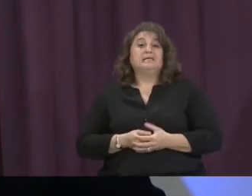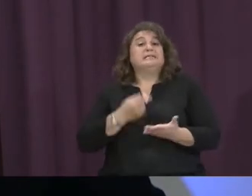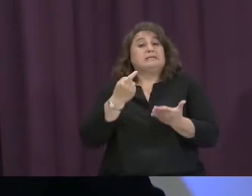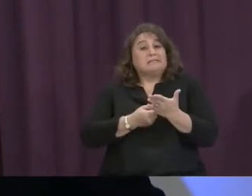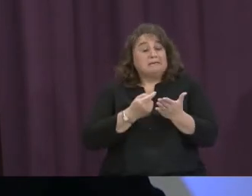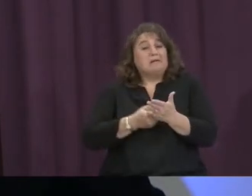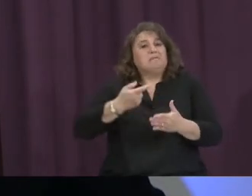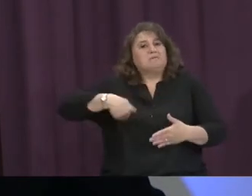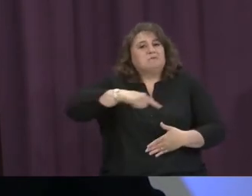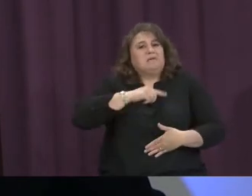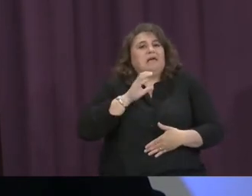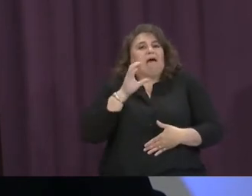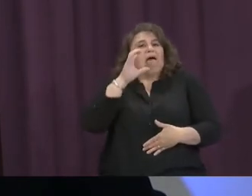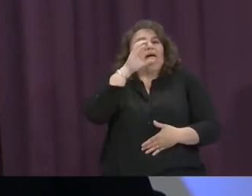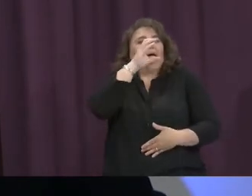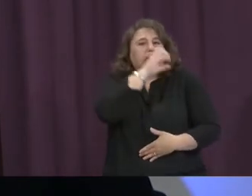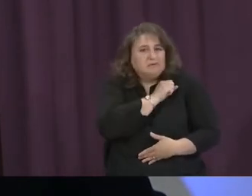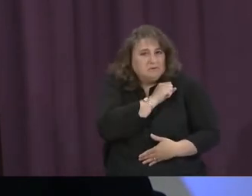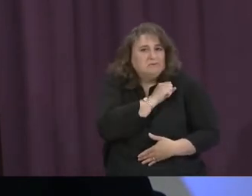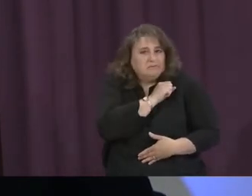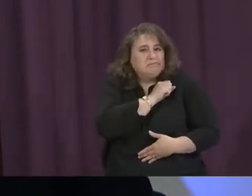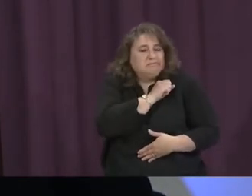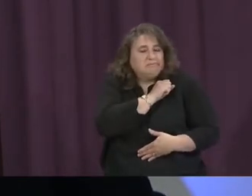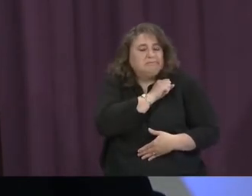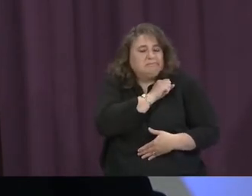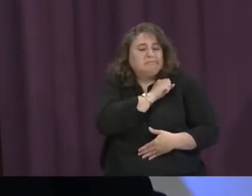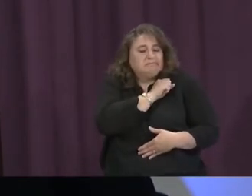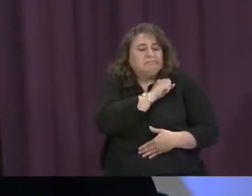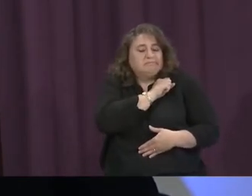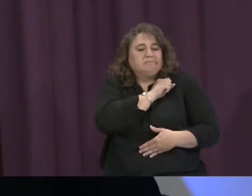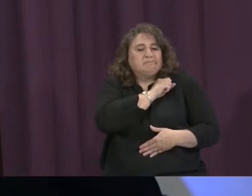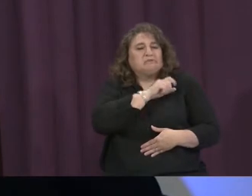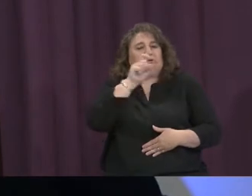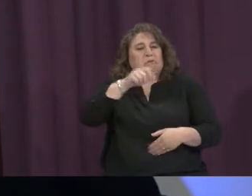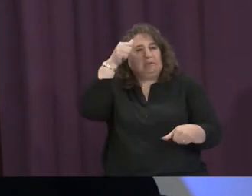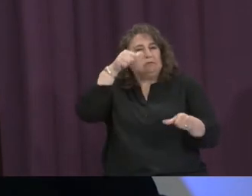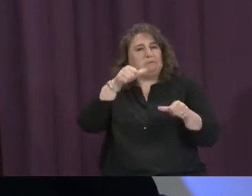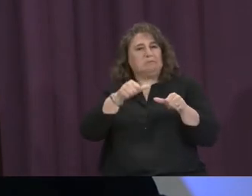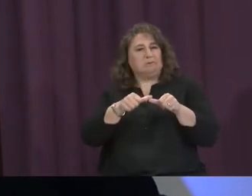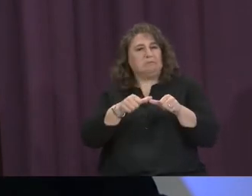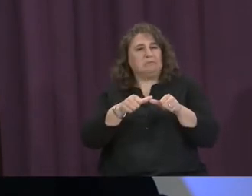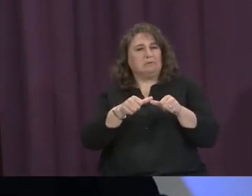that we're going to talk about later. Sometimes mm-hmm. that will come into that as well. So,